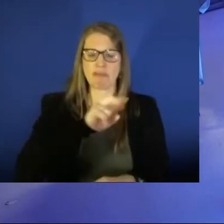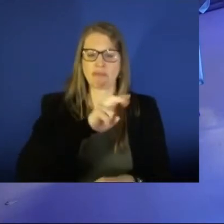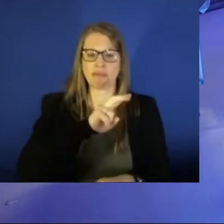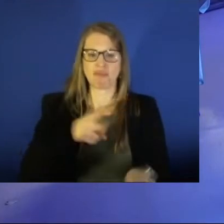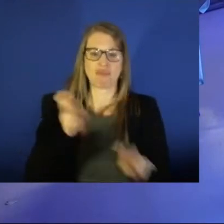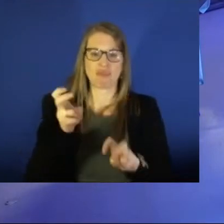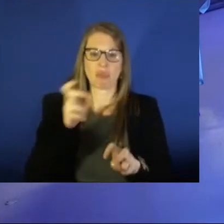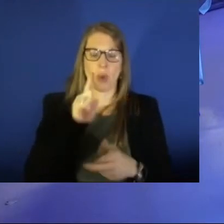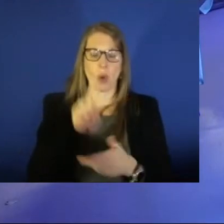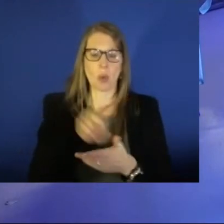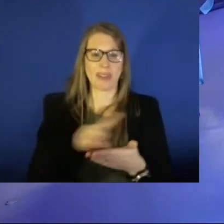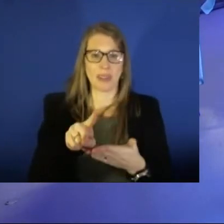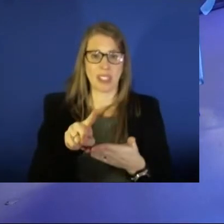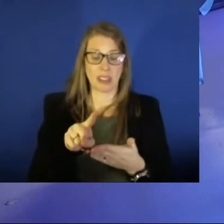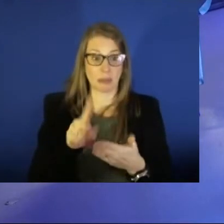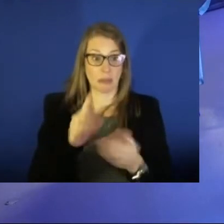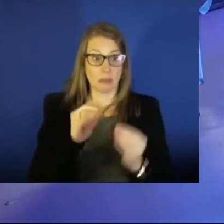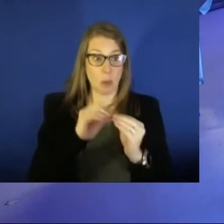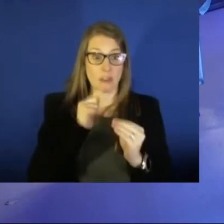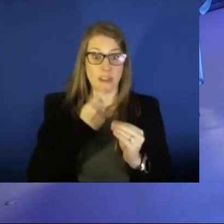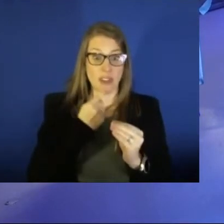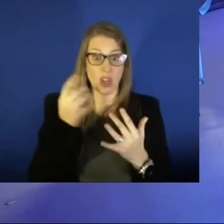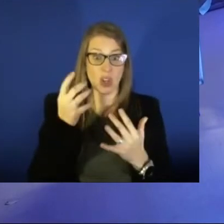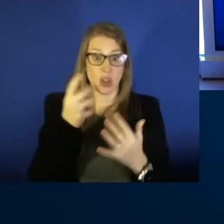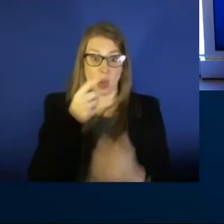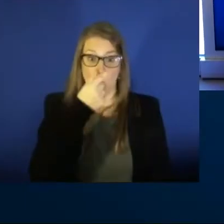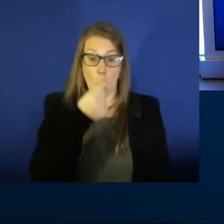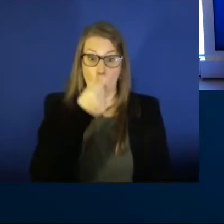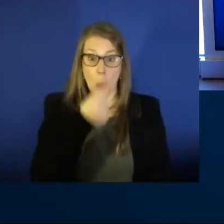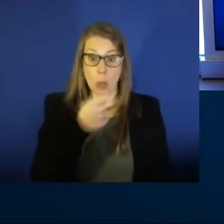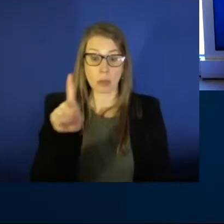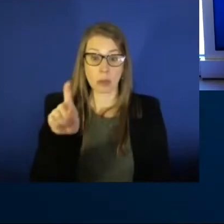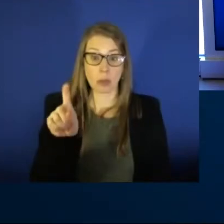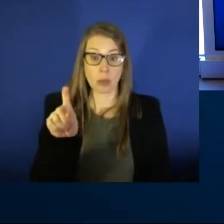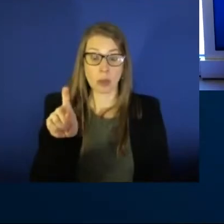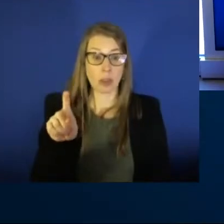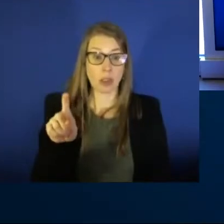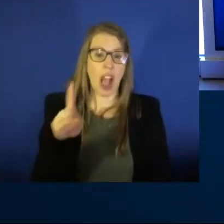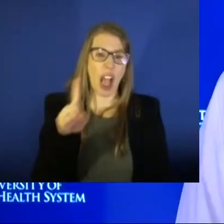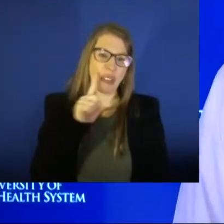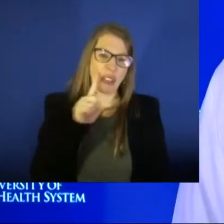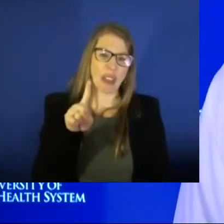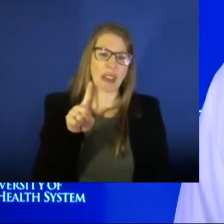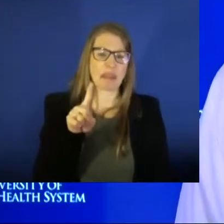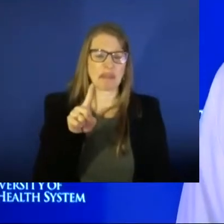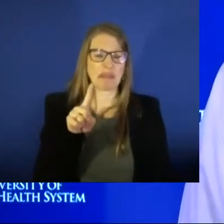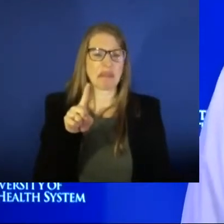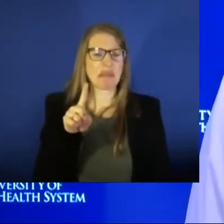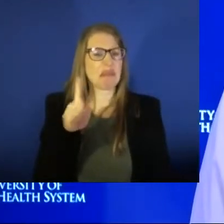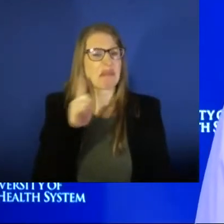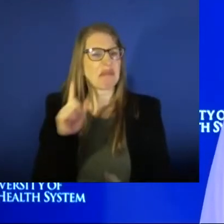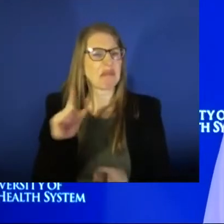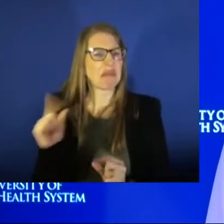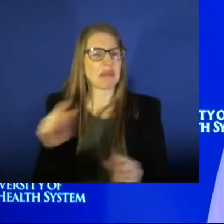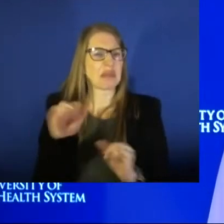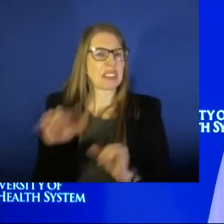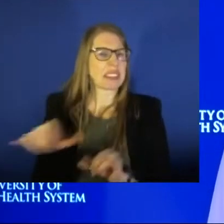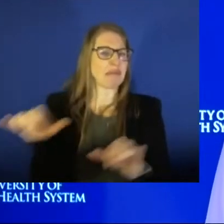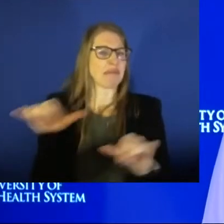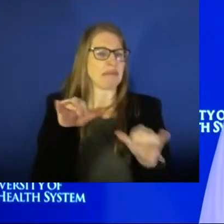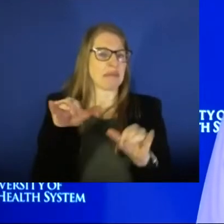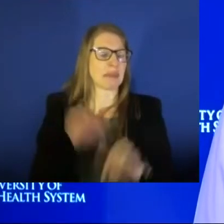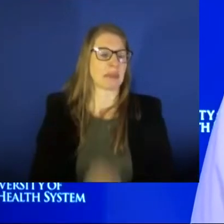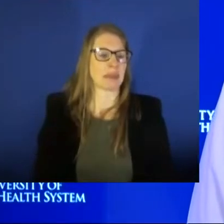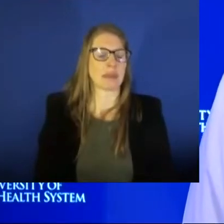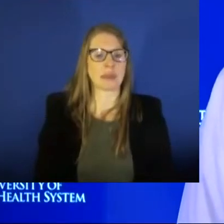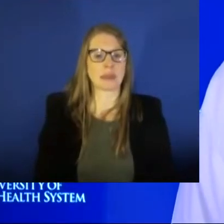colds? Doc? Hawk. I think anecdotally we've certainly heard that. It's difficult